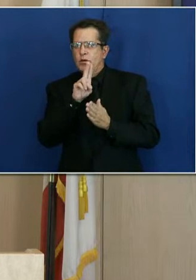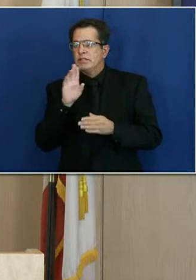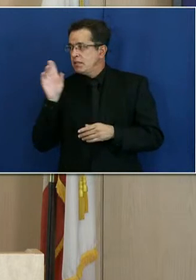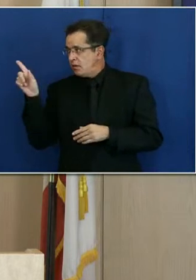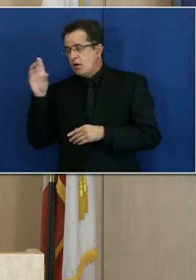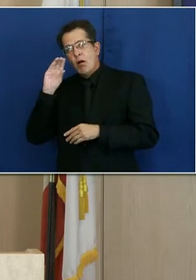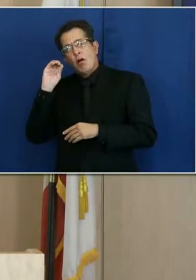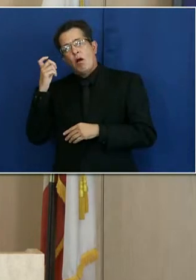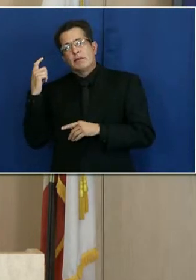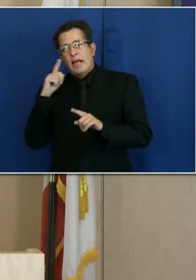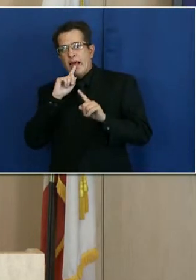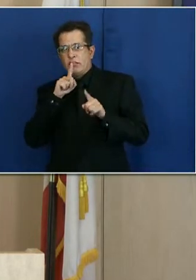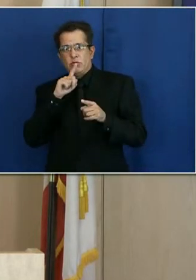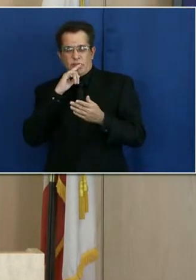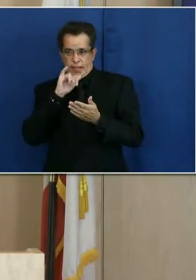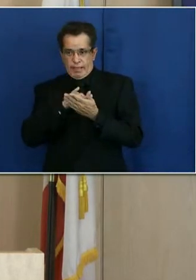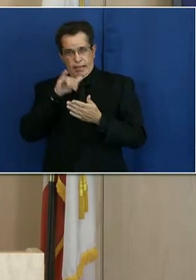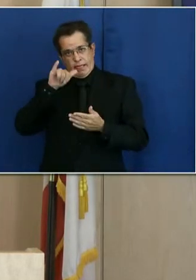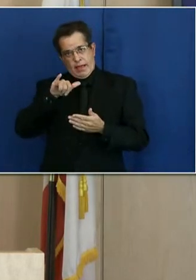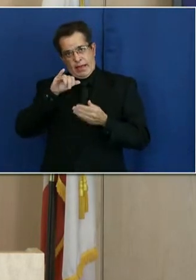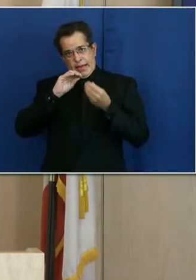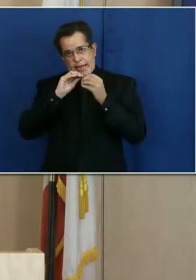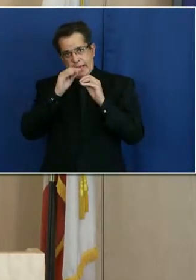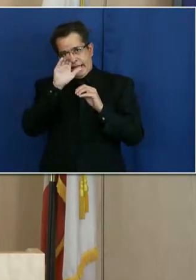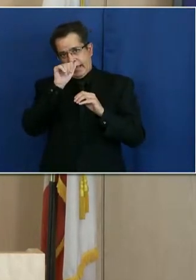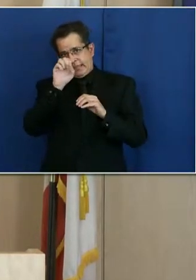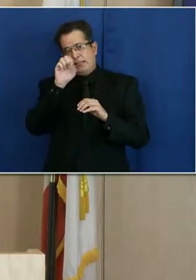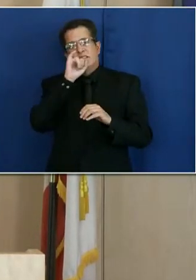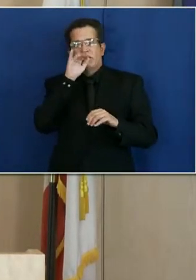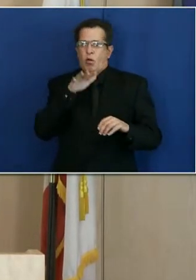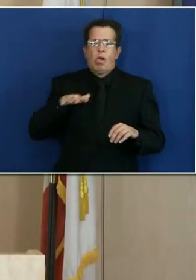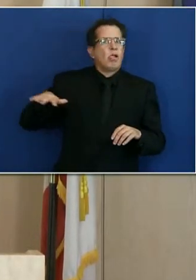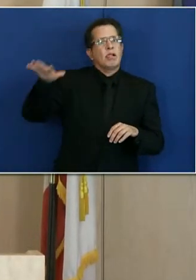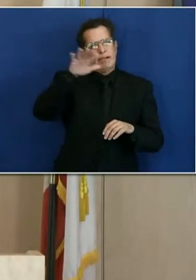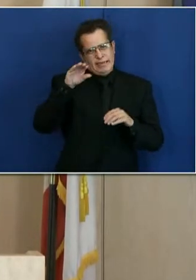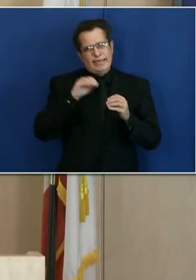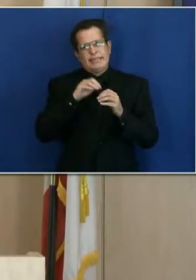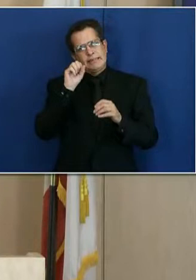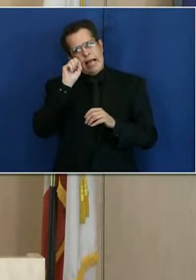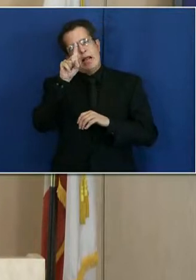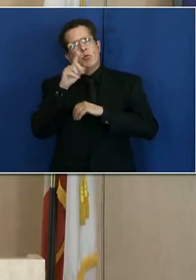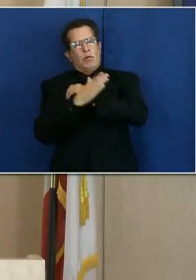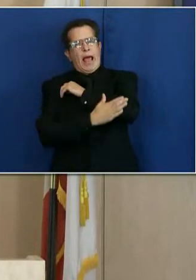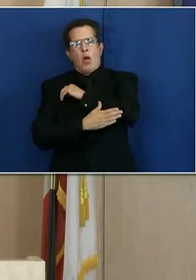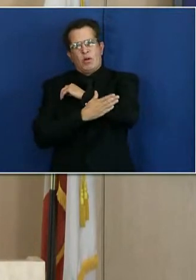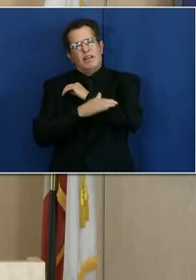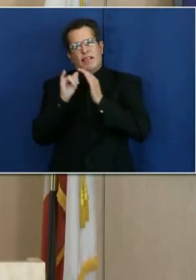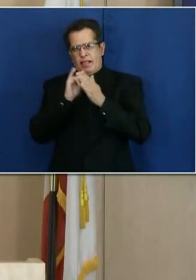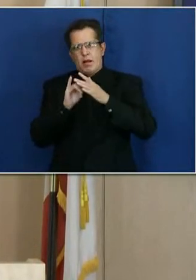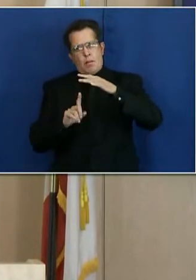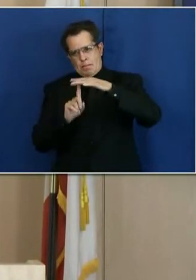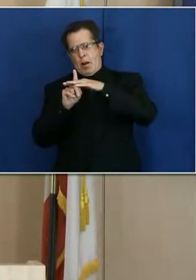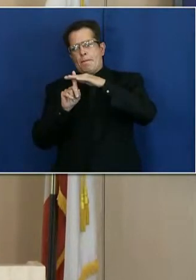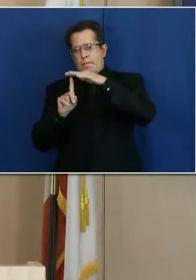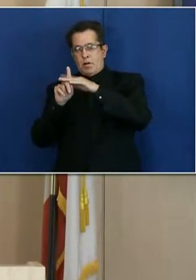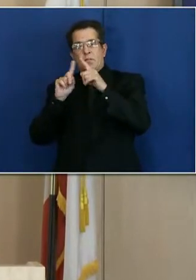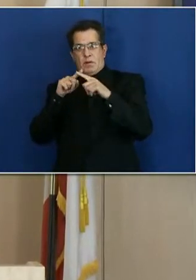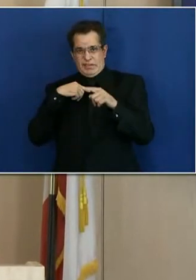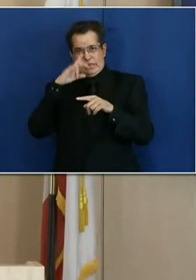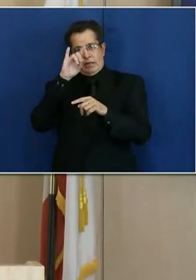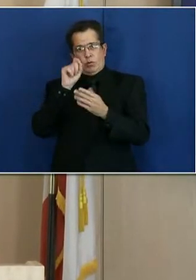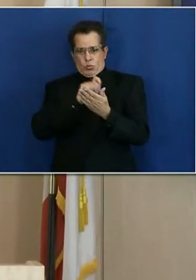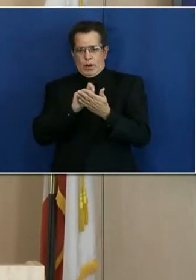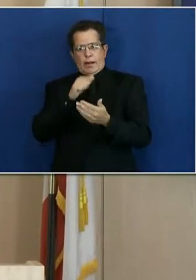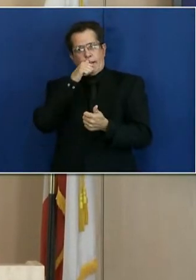that aren't confined to SDSU are throughout the county of San Diego. But we have prepared a letter that